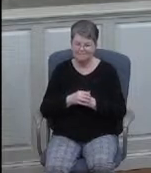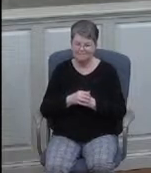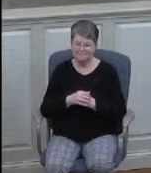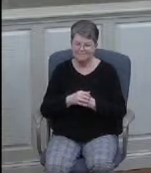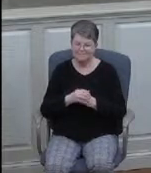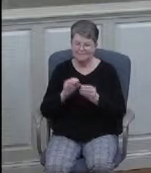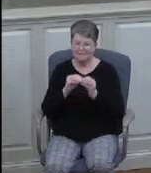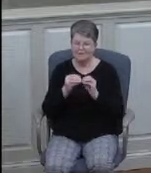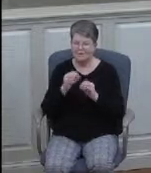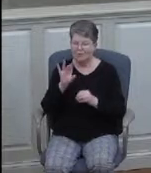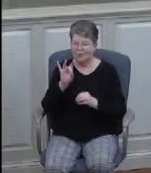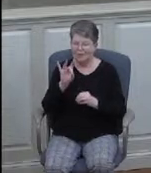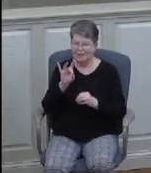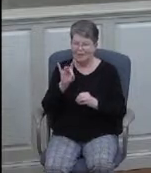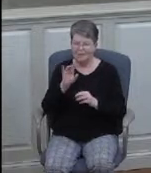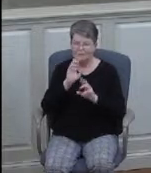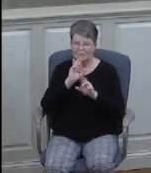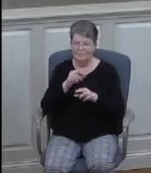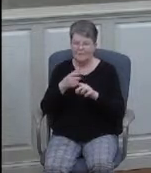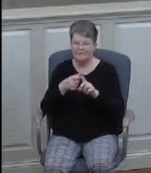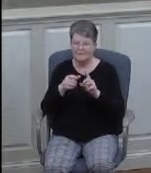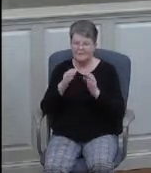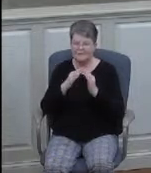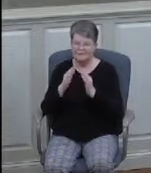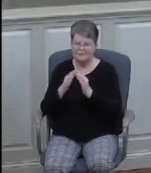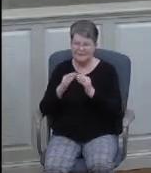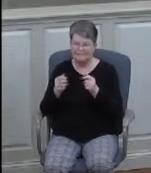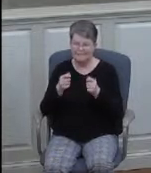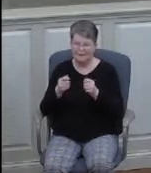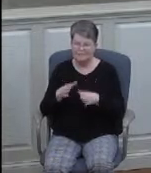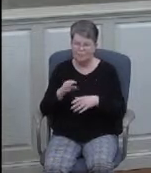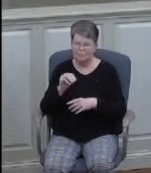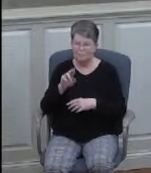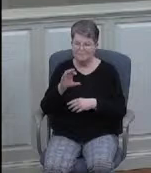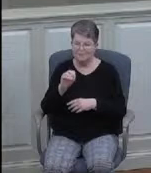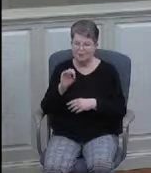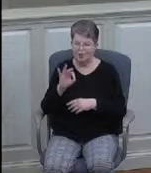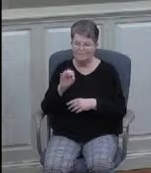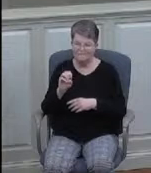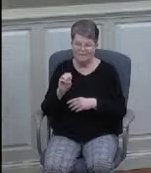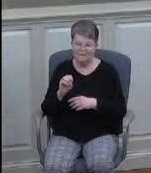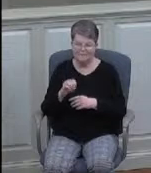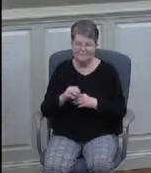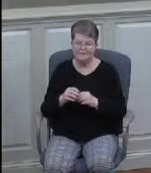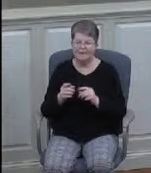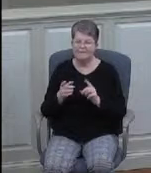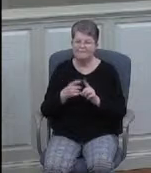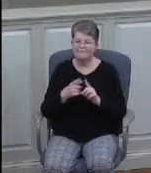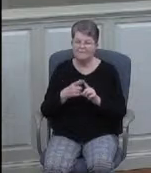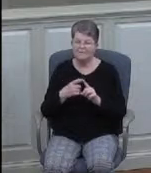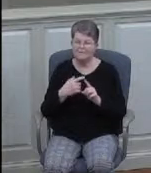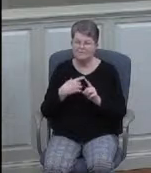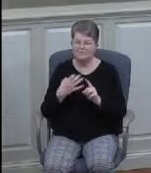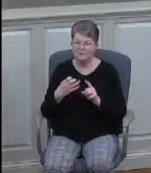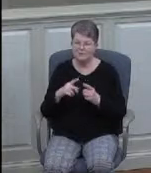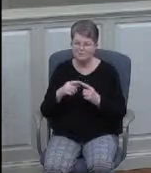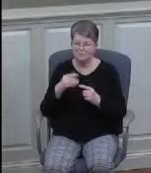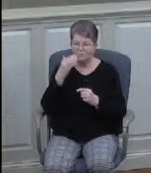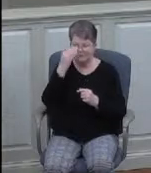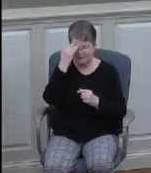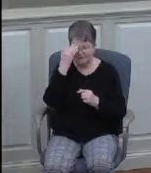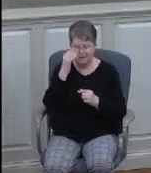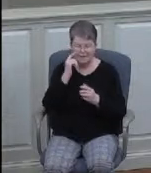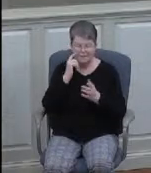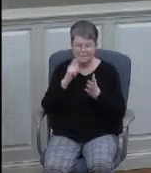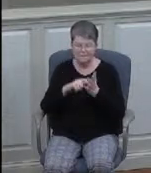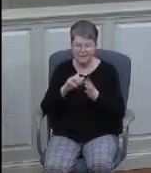Item 8 is the report from our city manager, Mr. Stoll. Thank you, Mayor Commissioners. First thing I would like to do is acknowledge